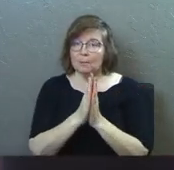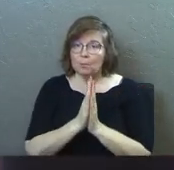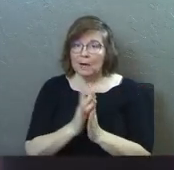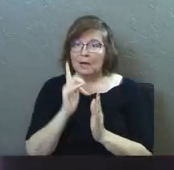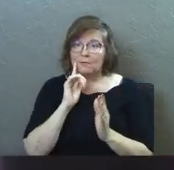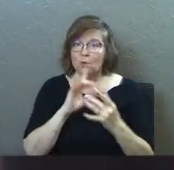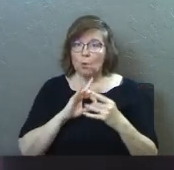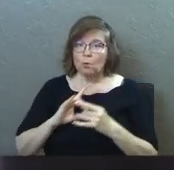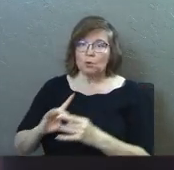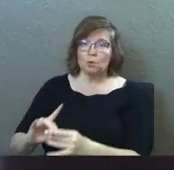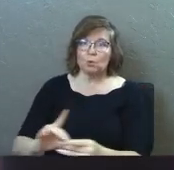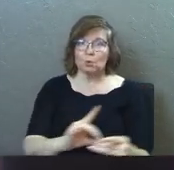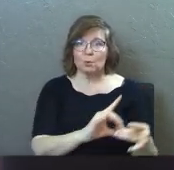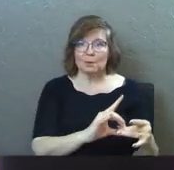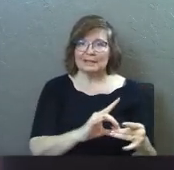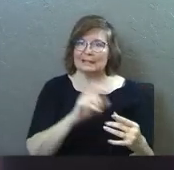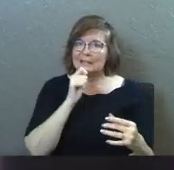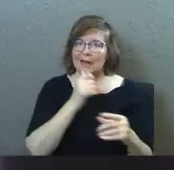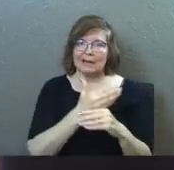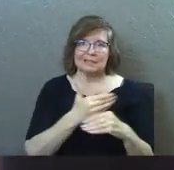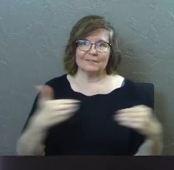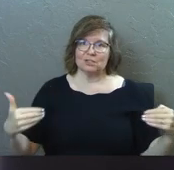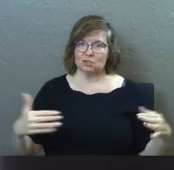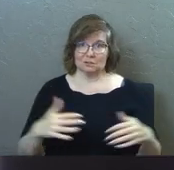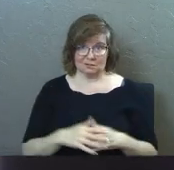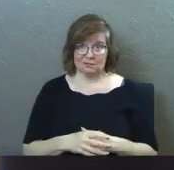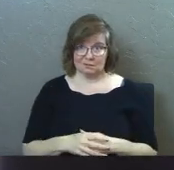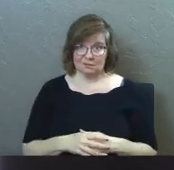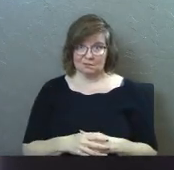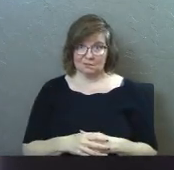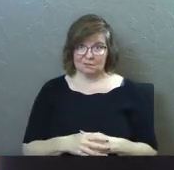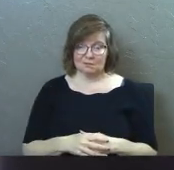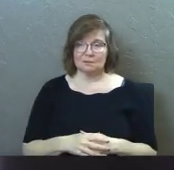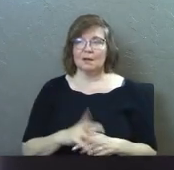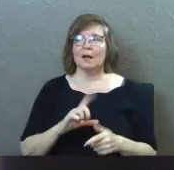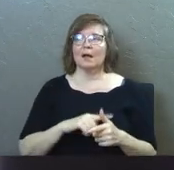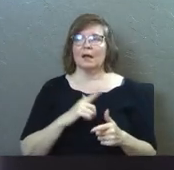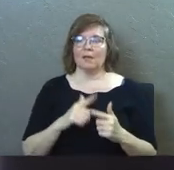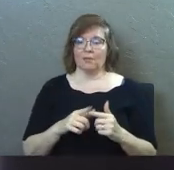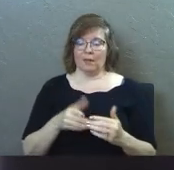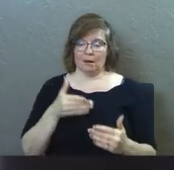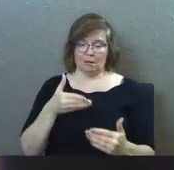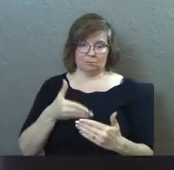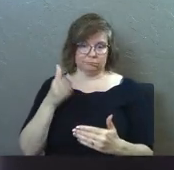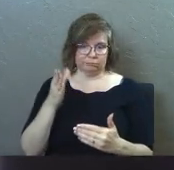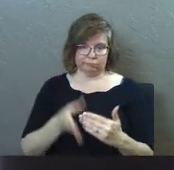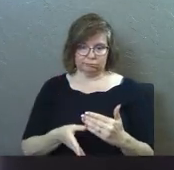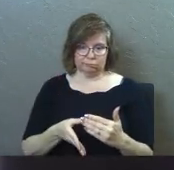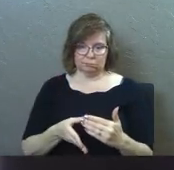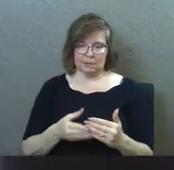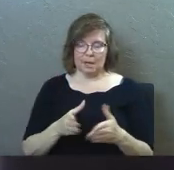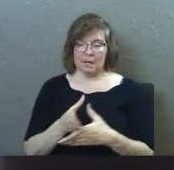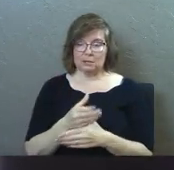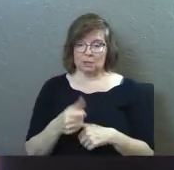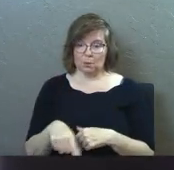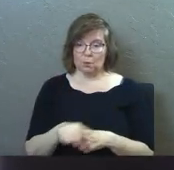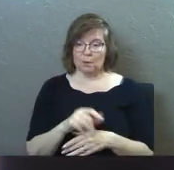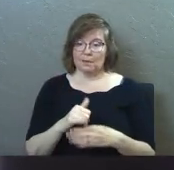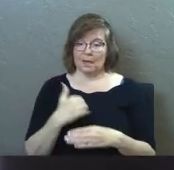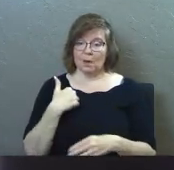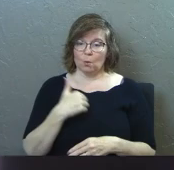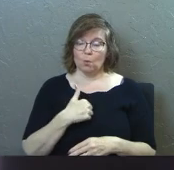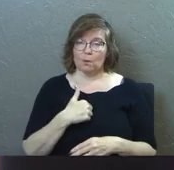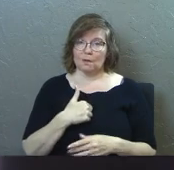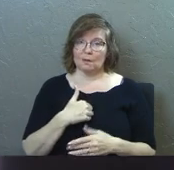prayed for unity in his church, not for division. Amen? Amen. And then we got to the end of it, and I shared with you guys that